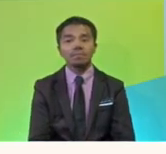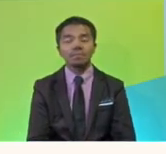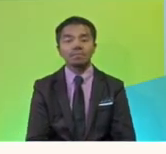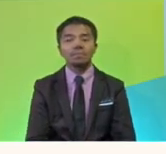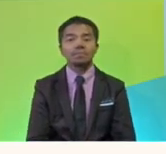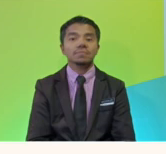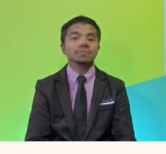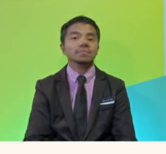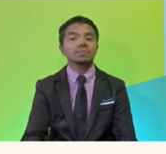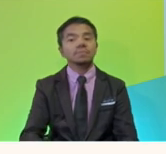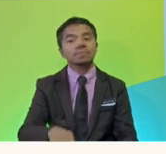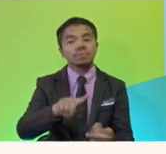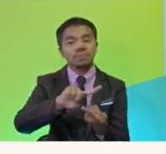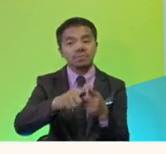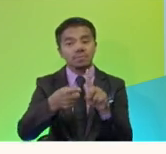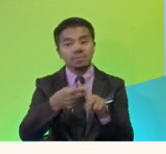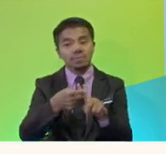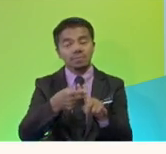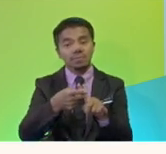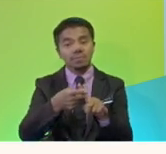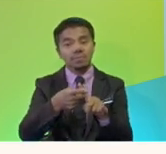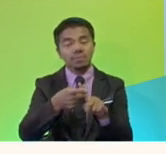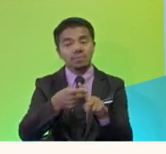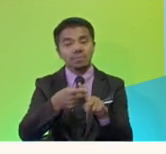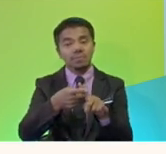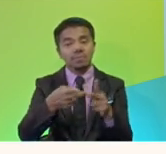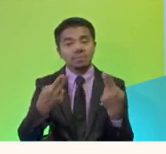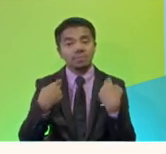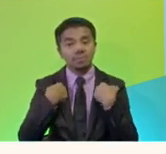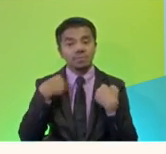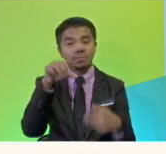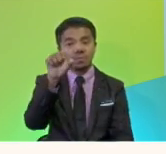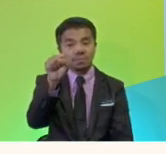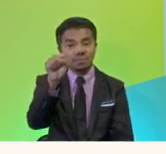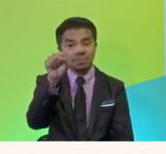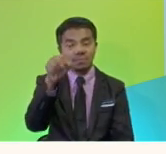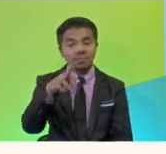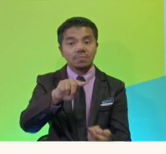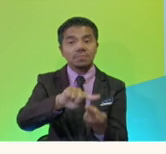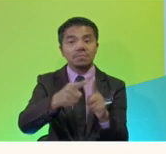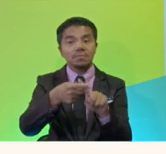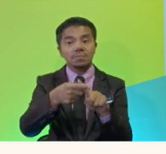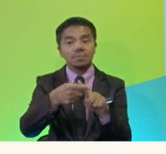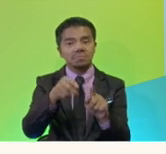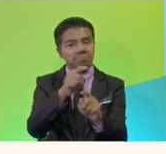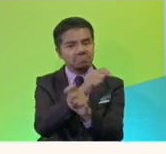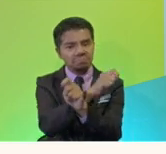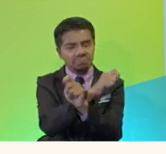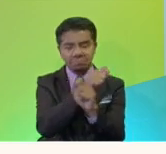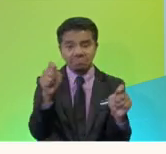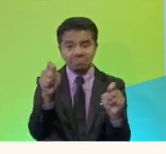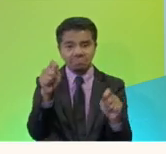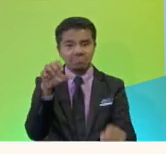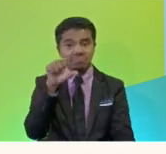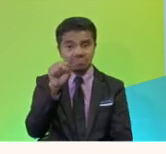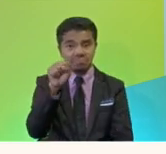singular mode. Yeah. And the second sentence use the word friends in plural mode. Okay. So, if we go back to the